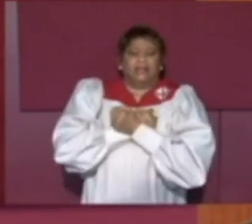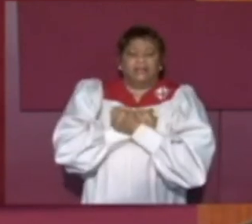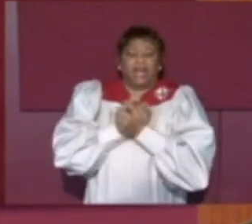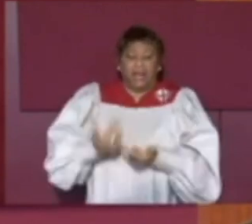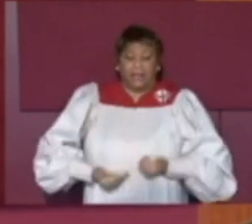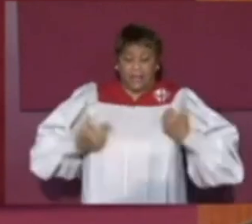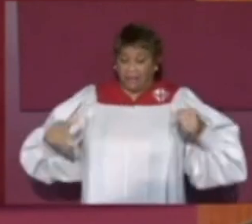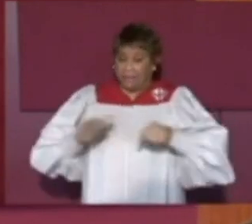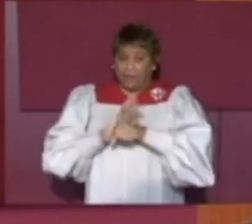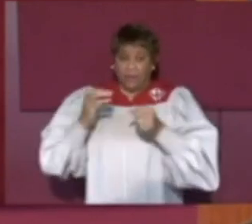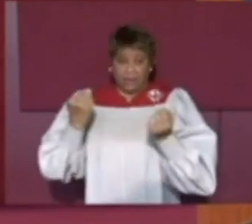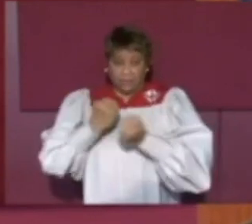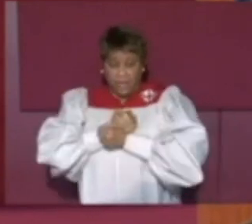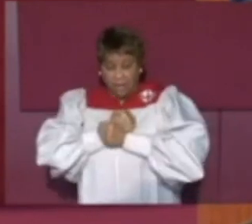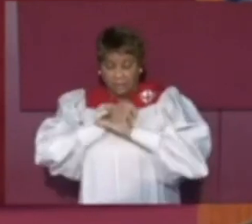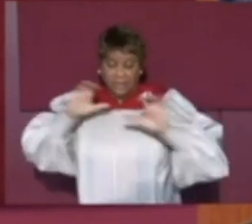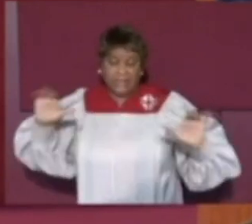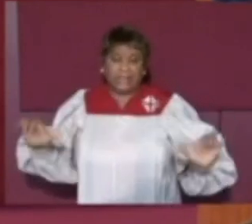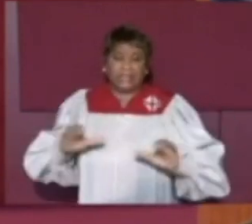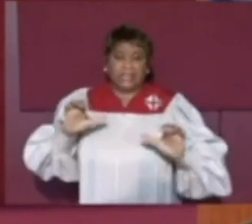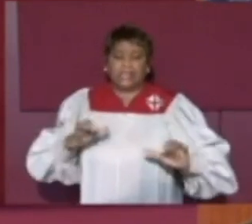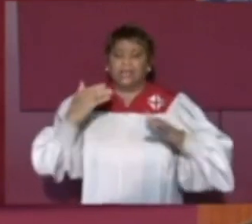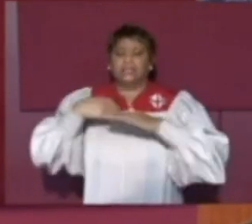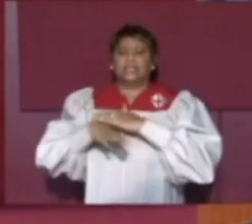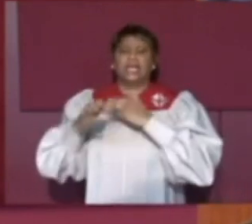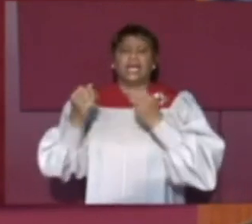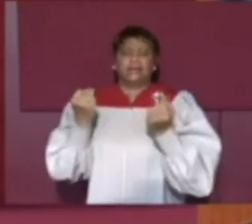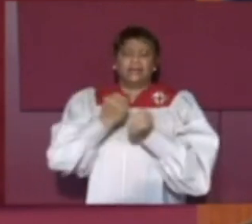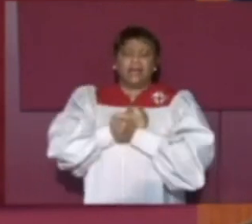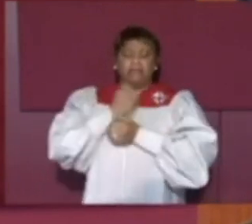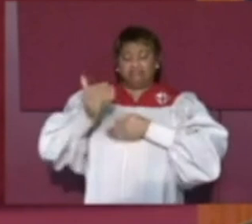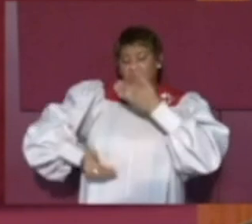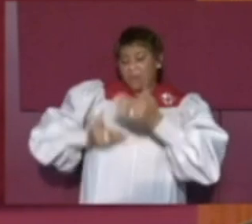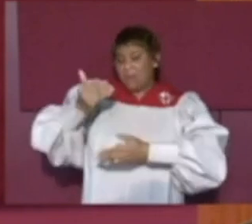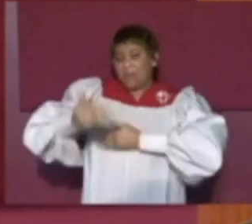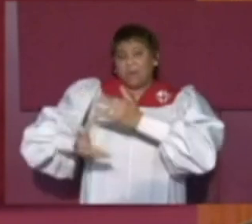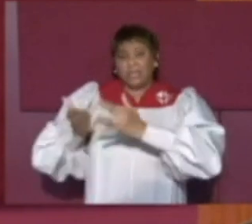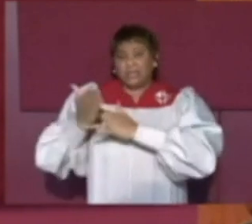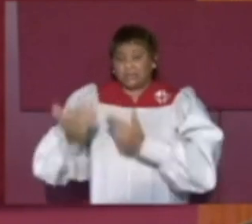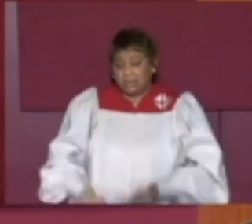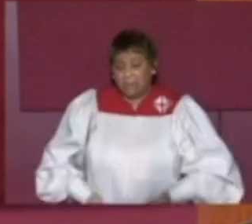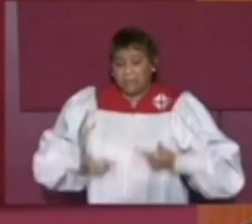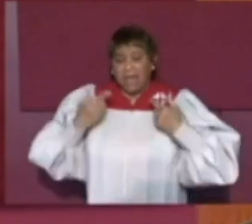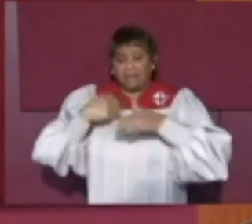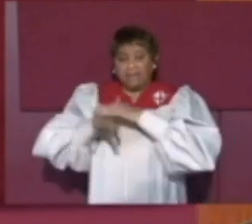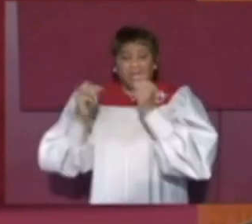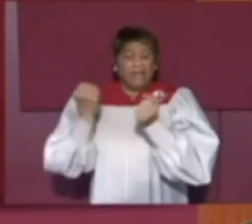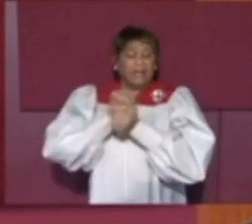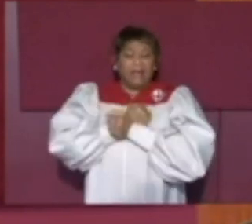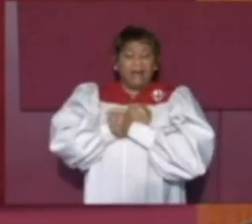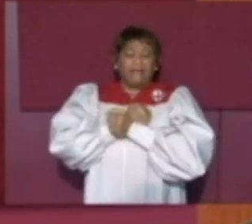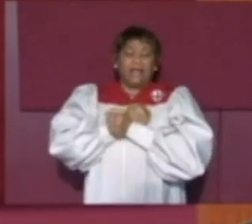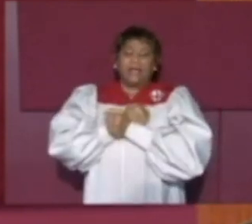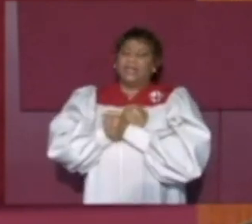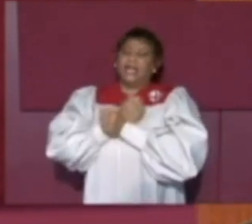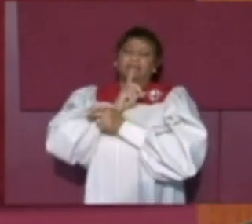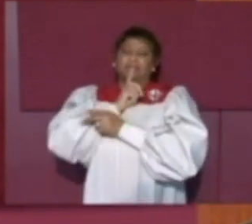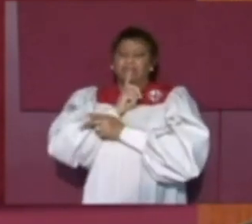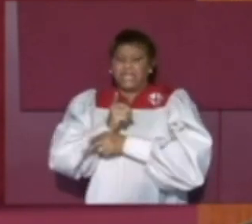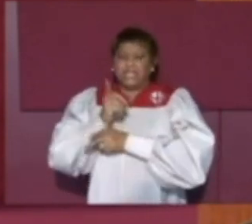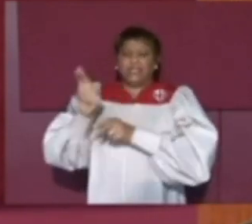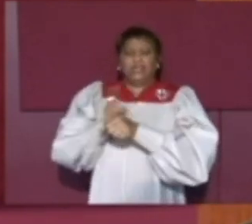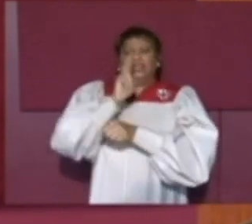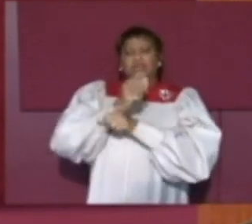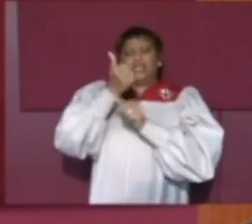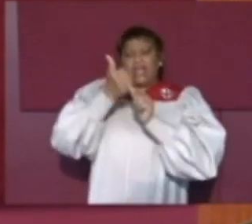to conduct ourselves in love, to progress through life in love, and to take advantage of every